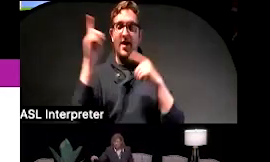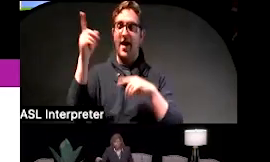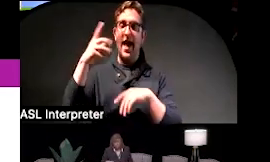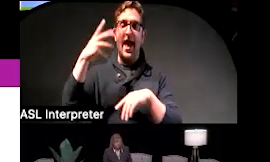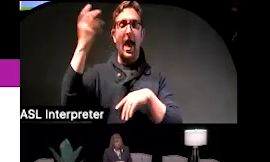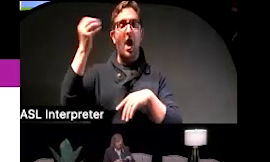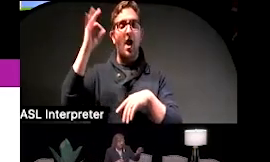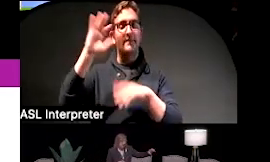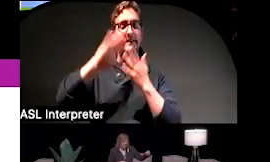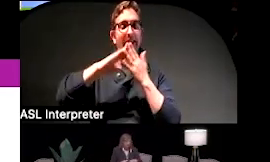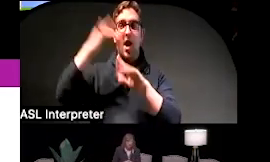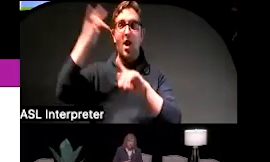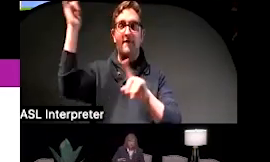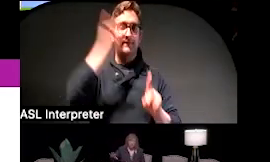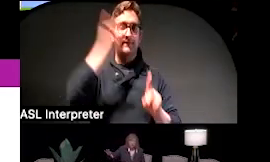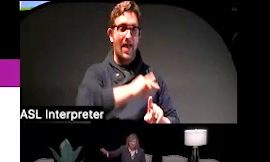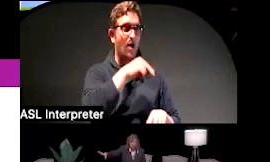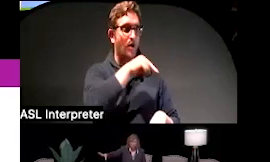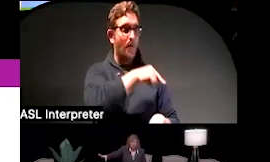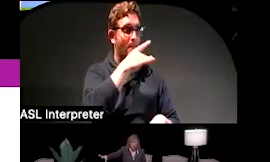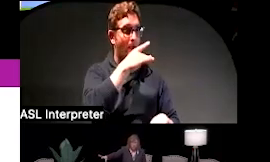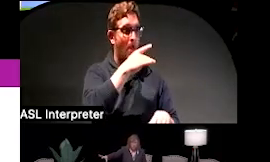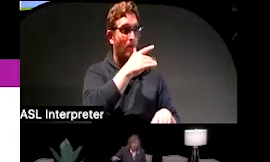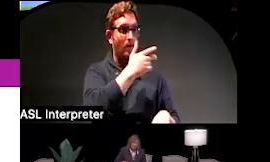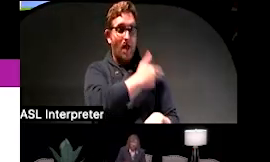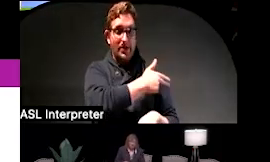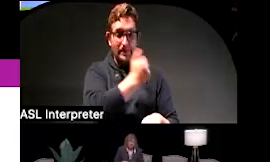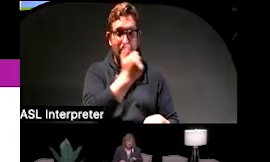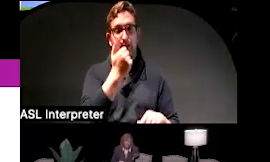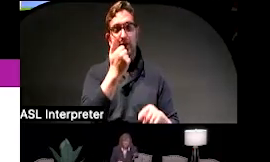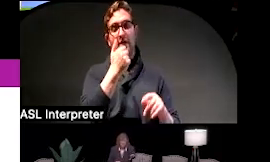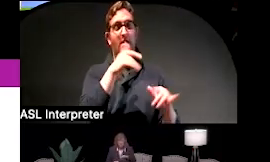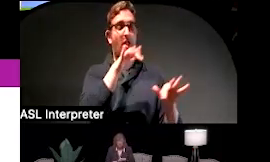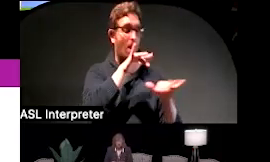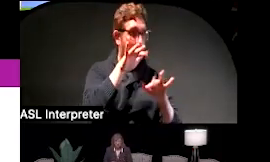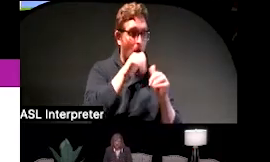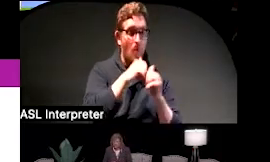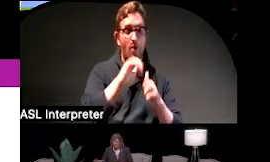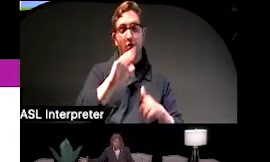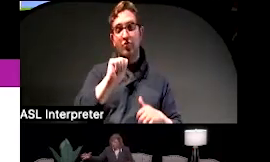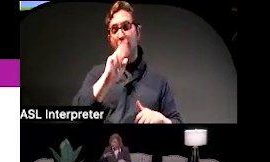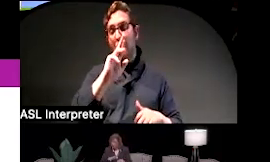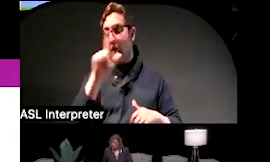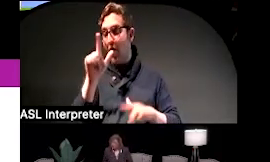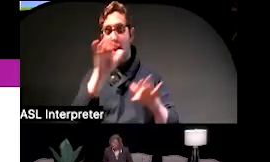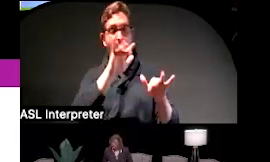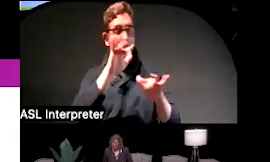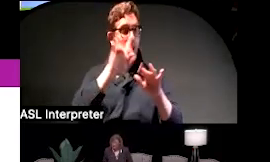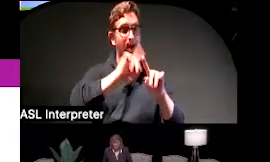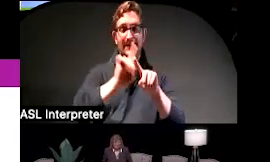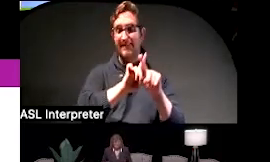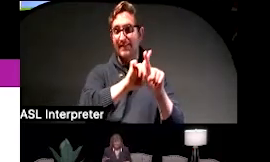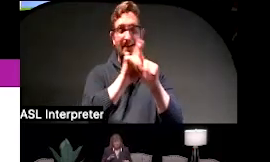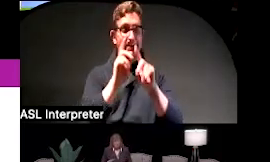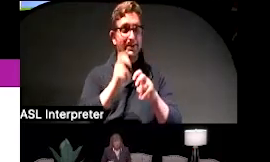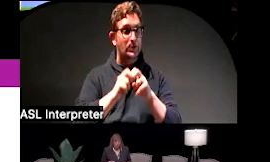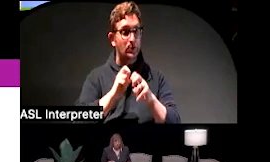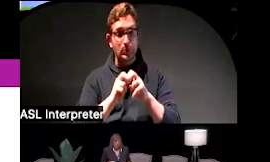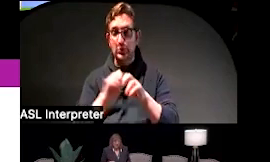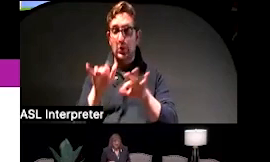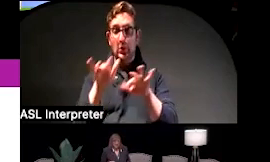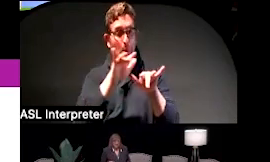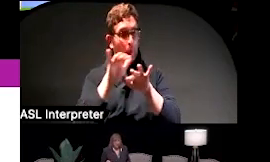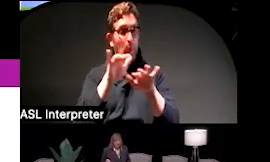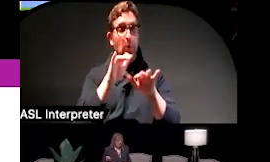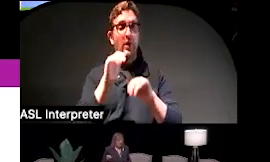Mom had a stroke. She's in the hospital. They're dealing with Carl. They're dealing with all these different issues. Everybody's involved